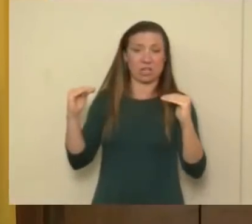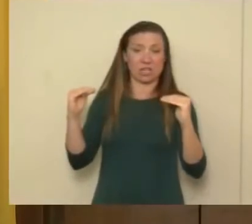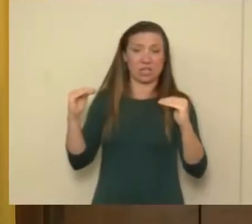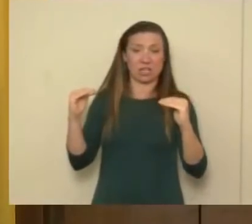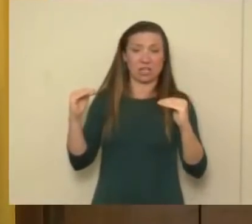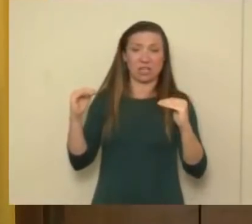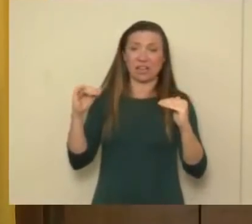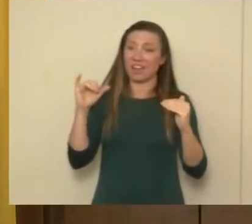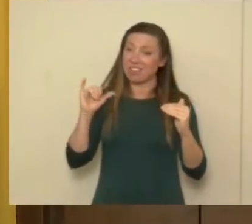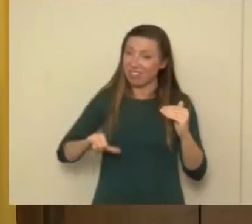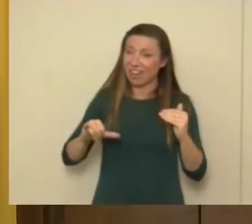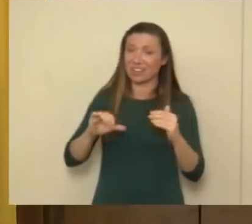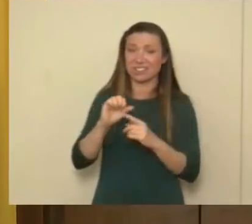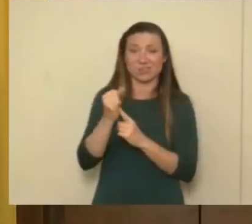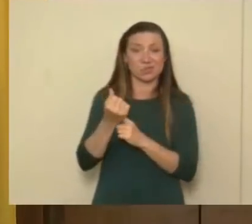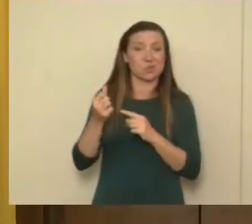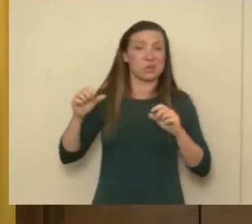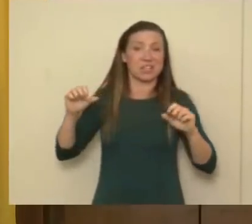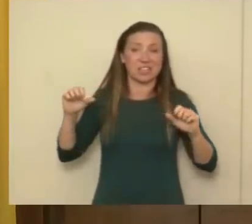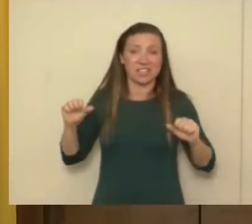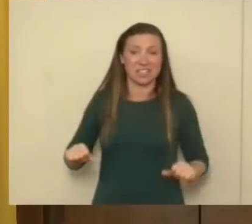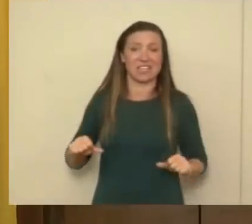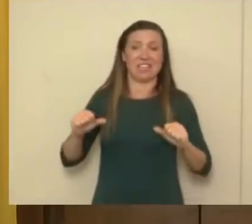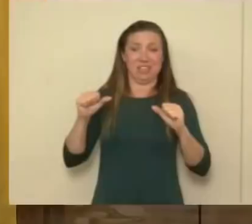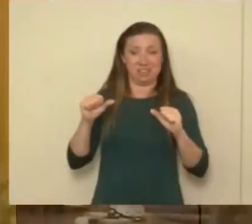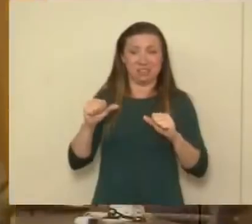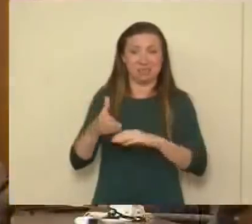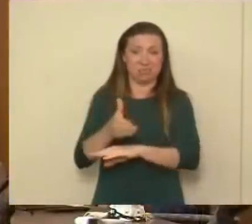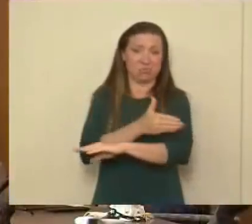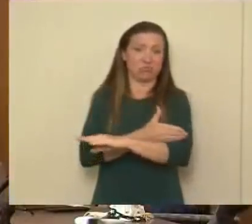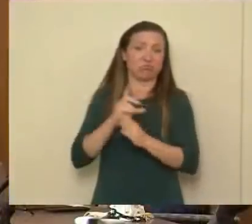them again, and I appreciate your question.